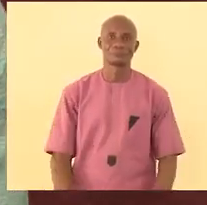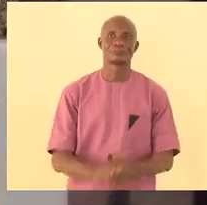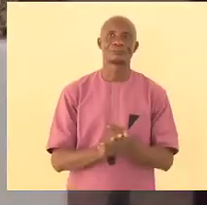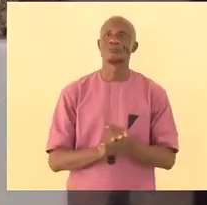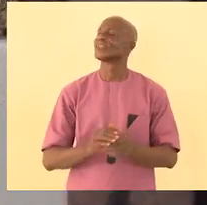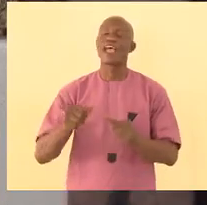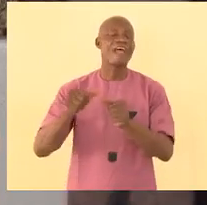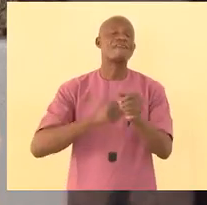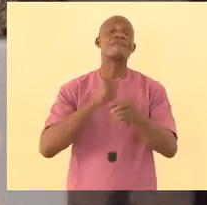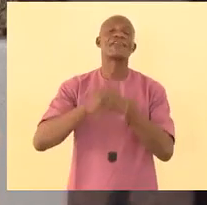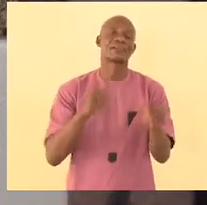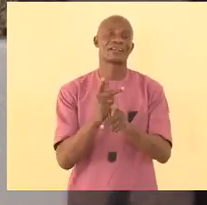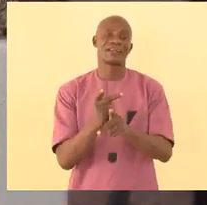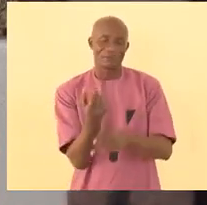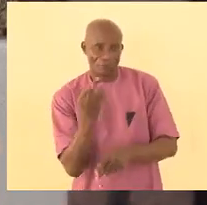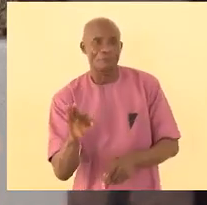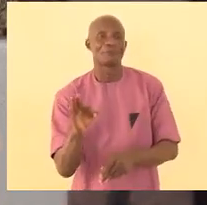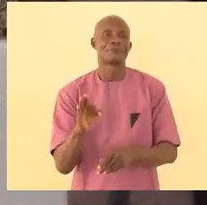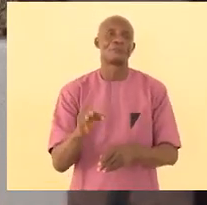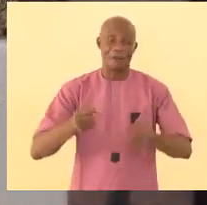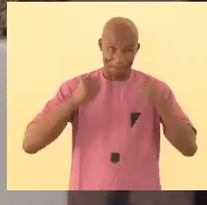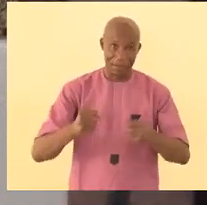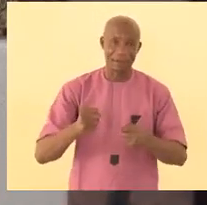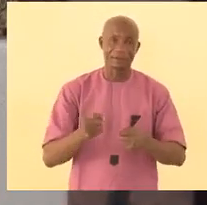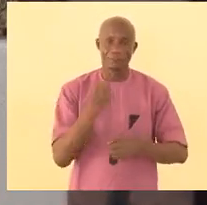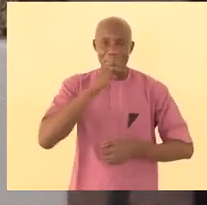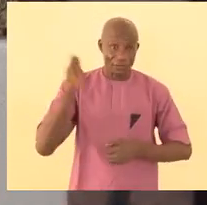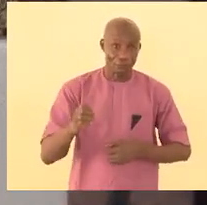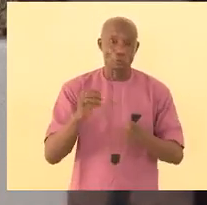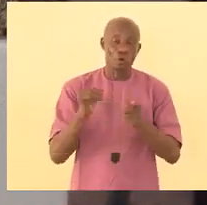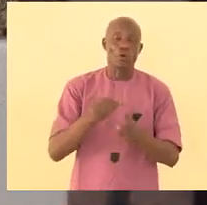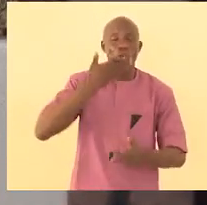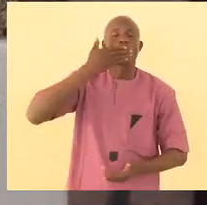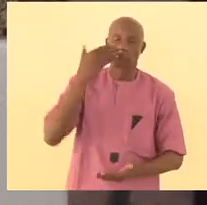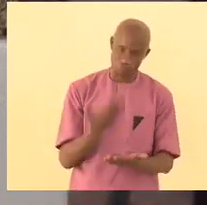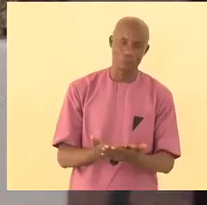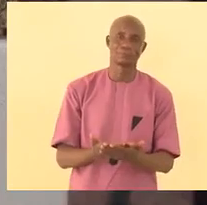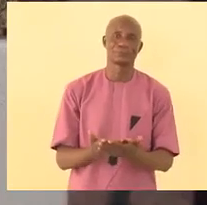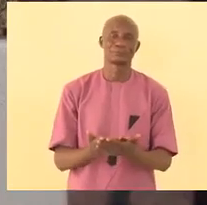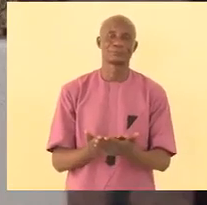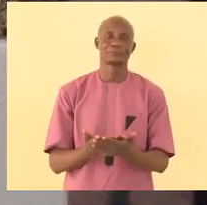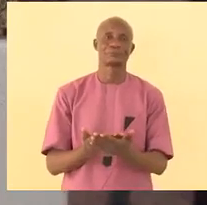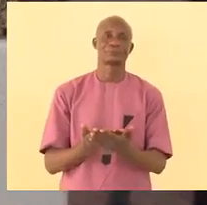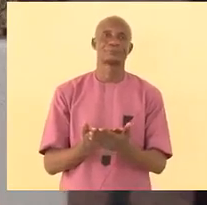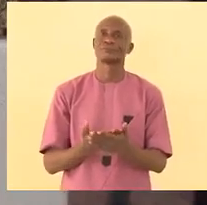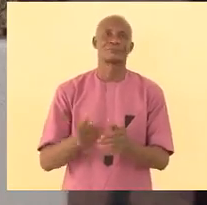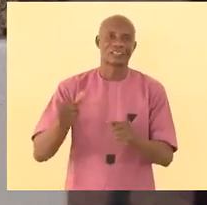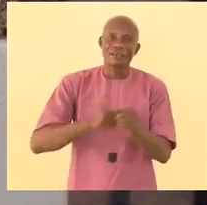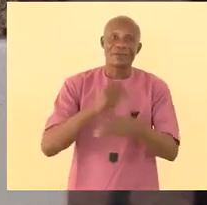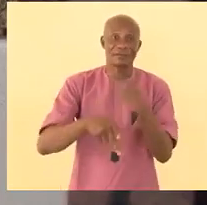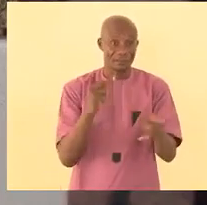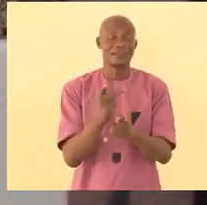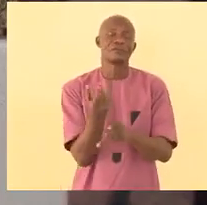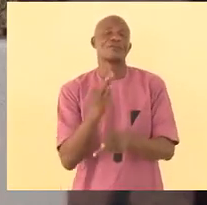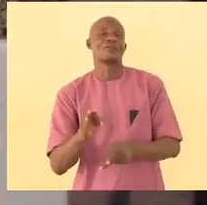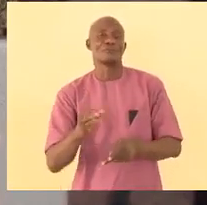Every kind of power. Yes, every kind of power. Whether it is evil or good. The ones that people occupy because of God's providence. Every